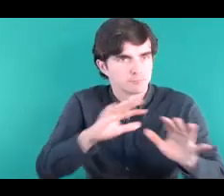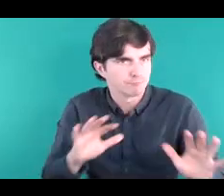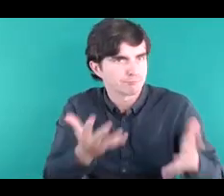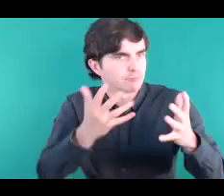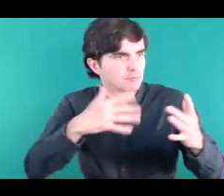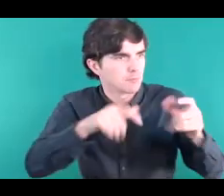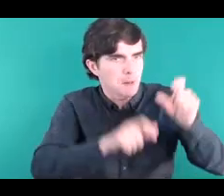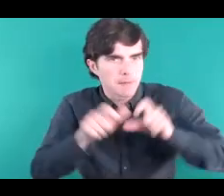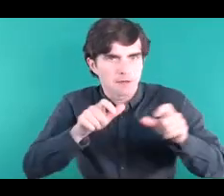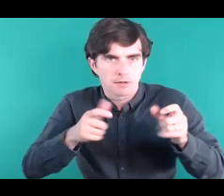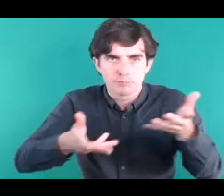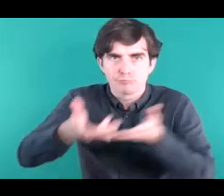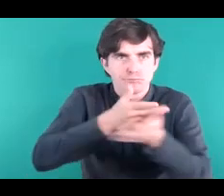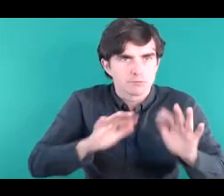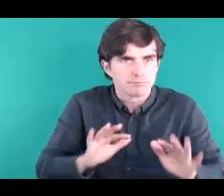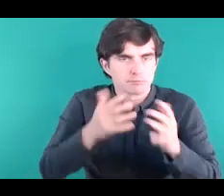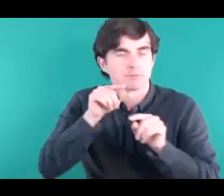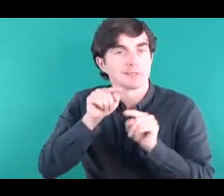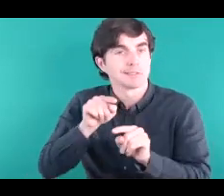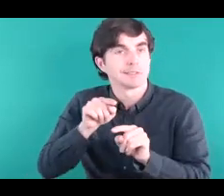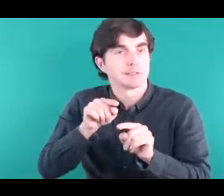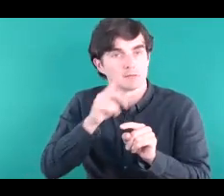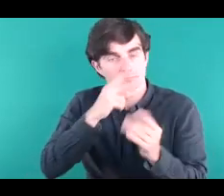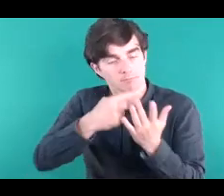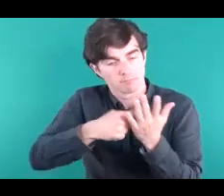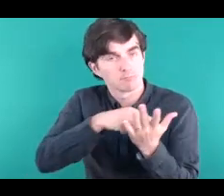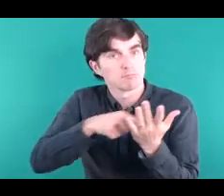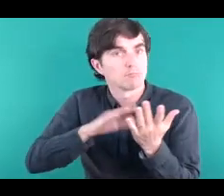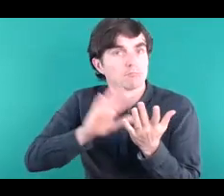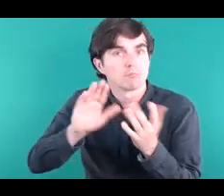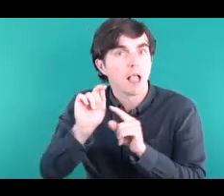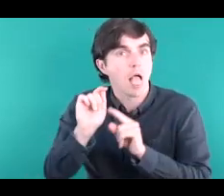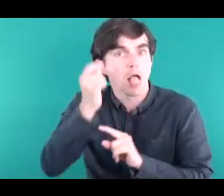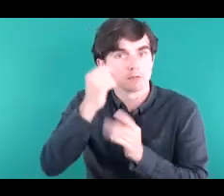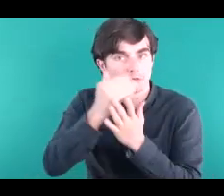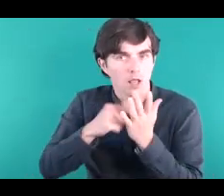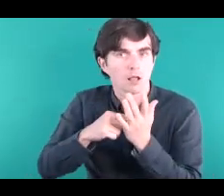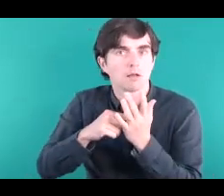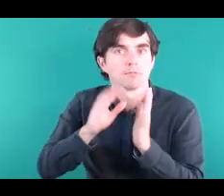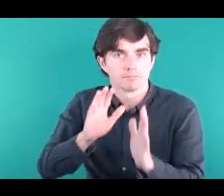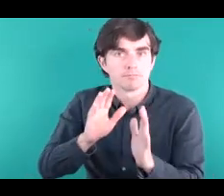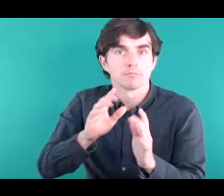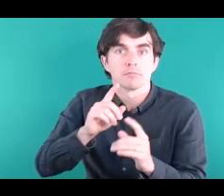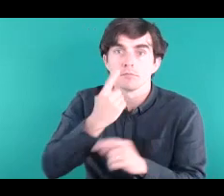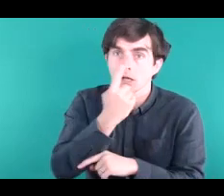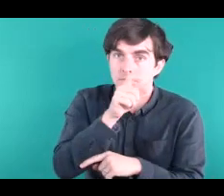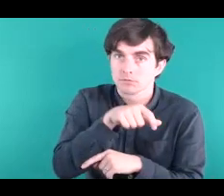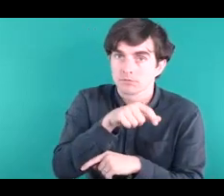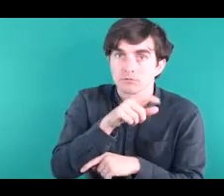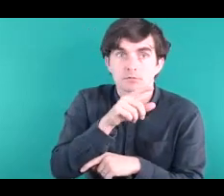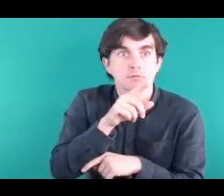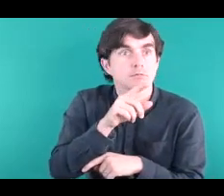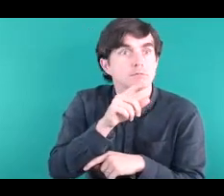there's need to move from this to more and more on economic empowerment. And then